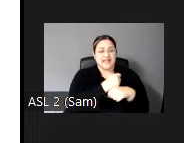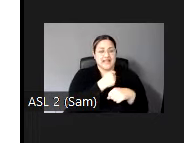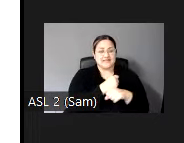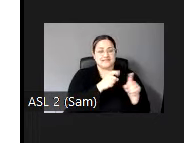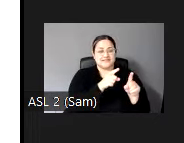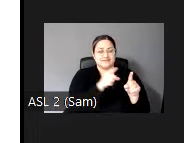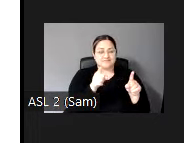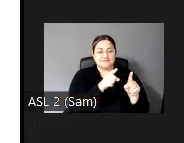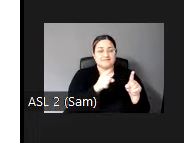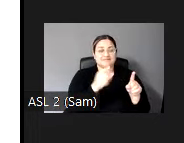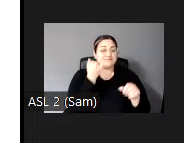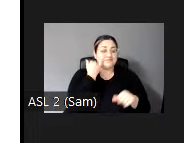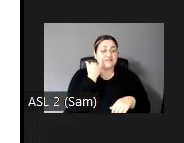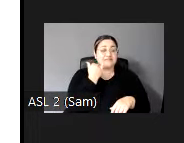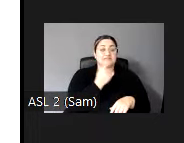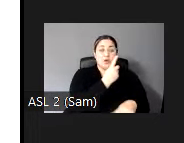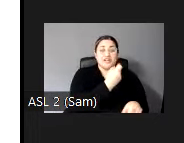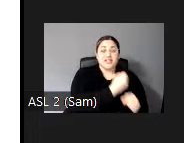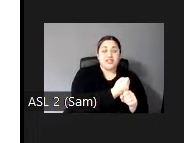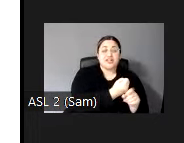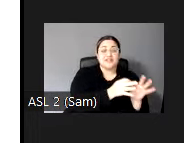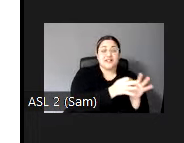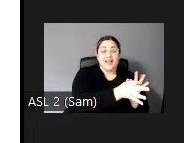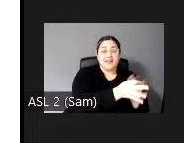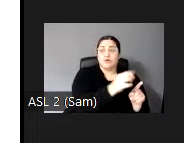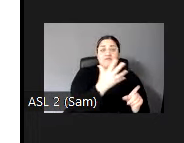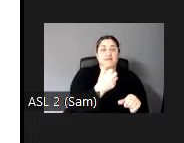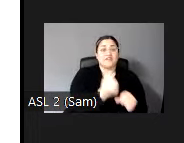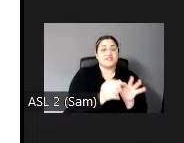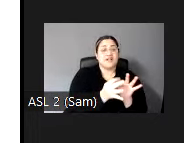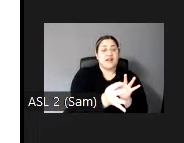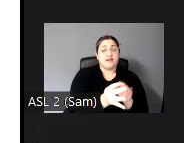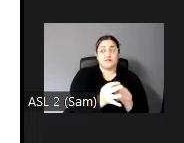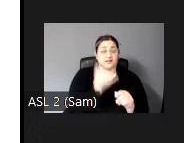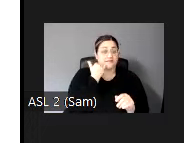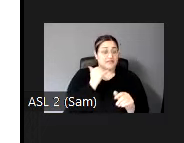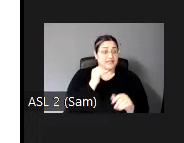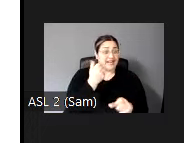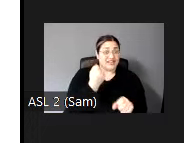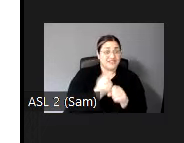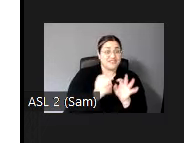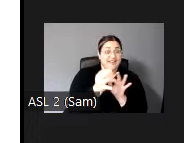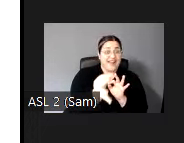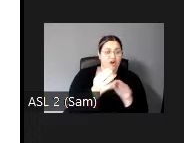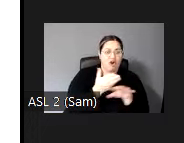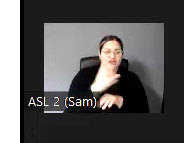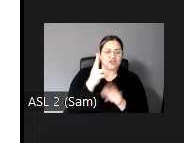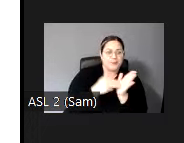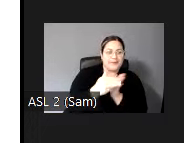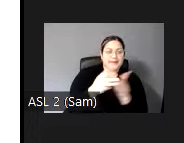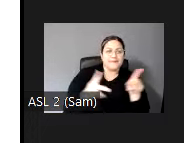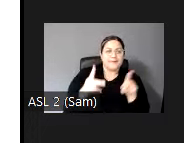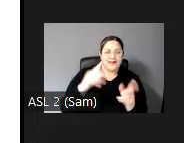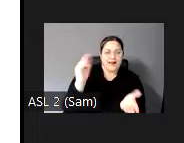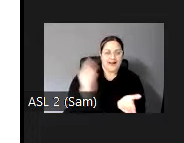1 million. If you do it by 10, it's over 2 million people. So again, this really speaks to the need for